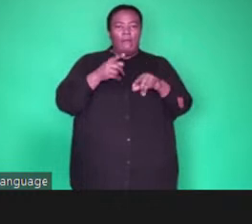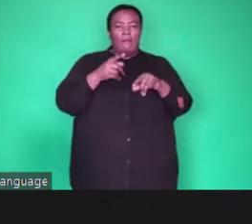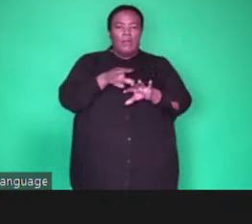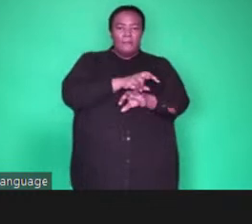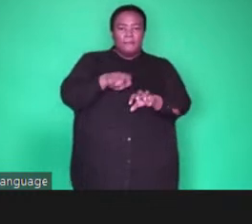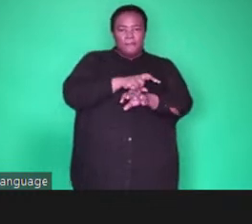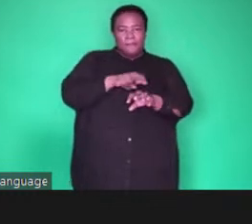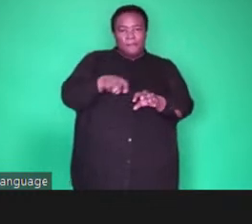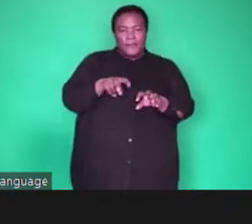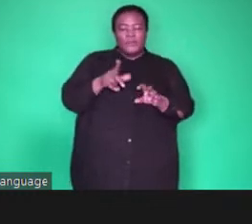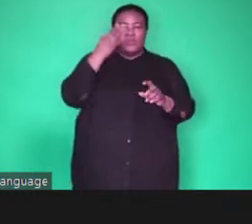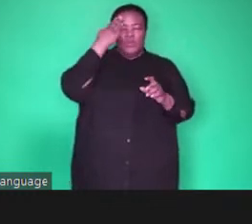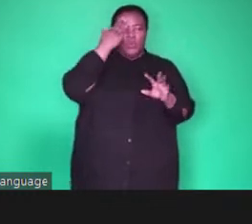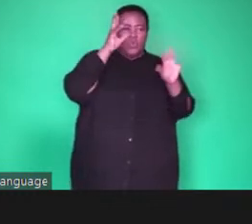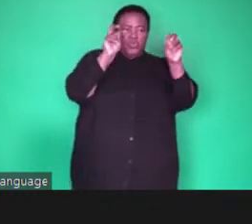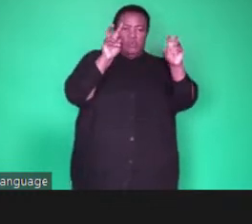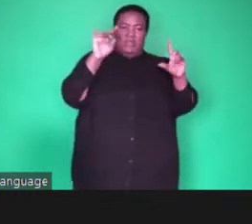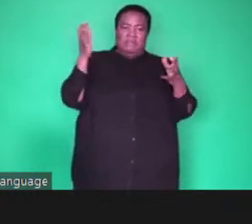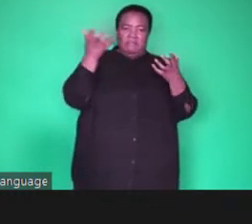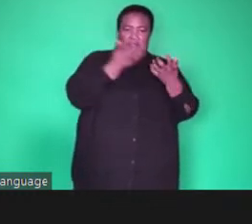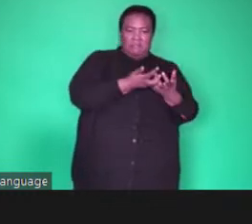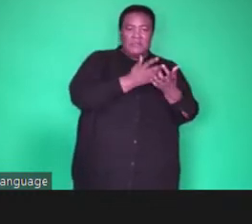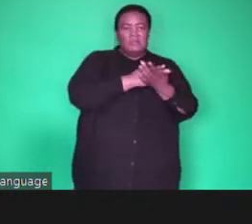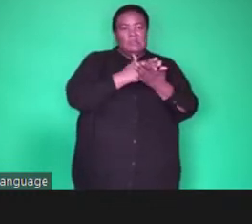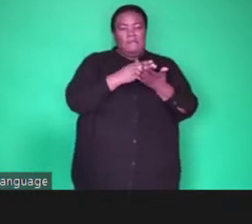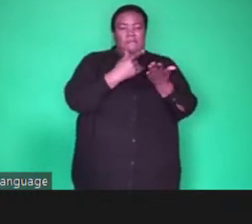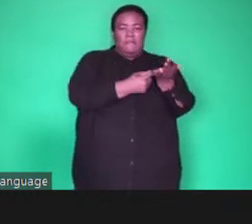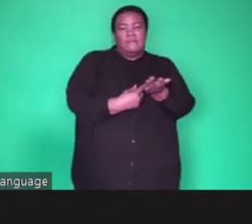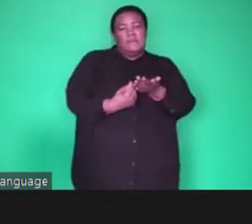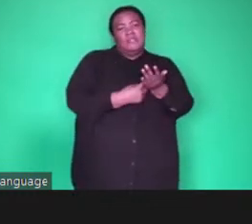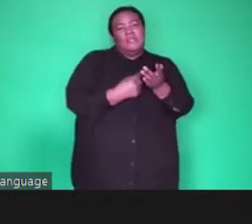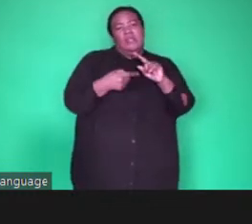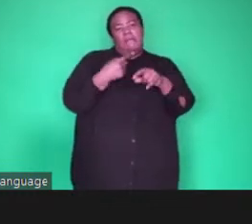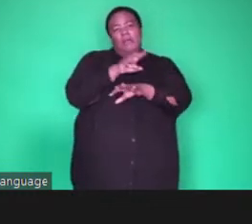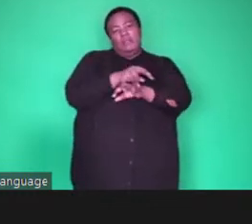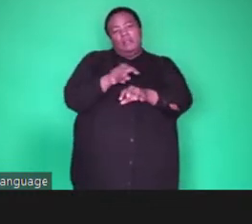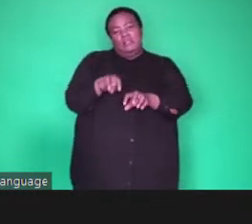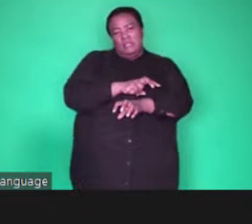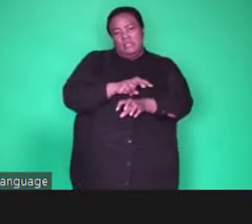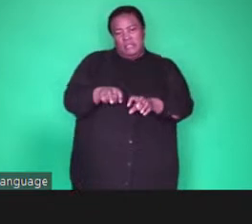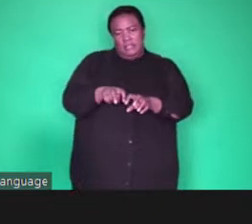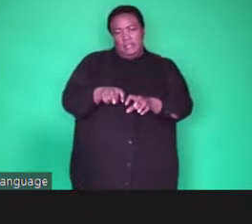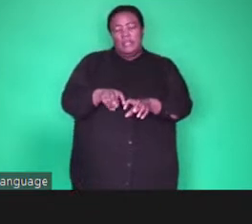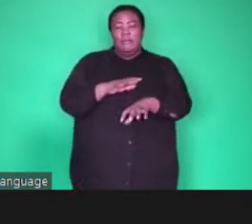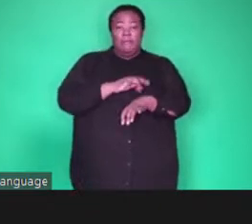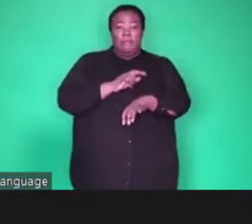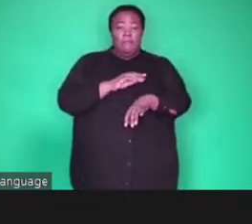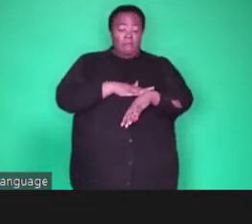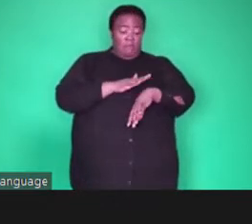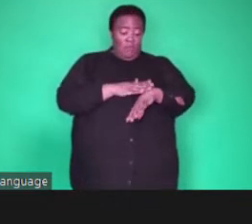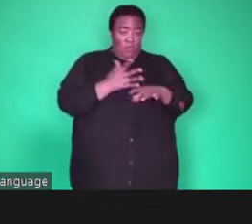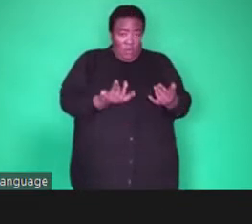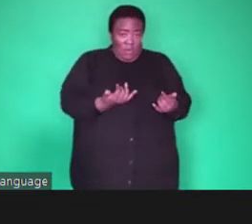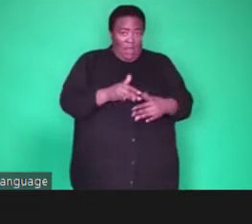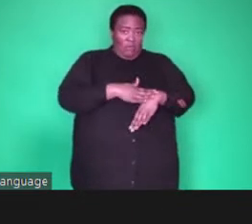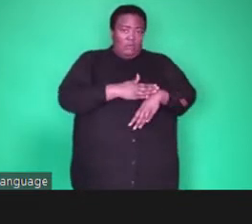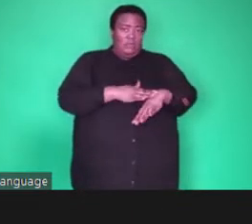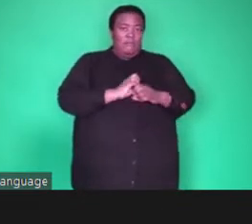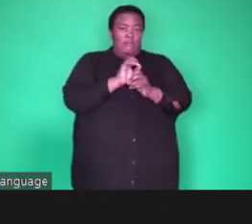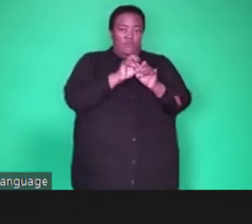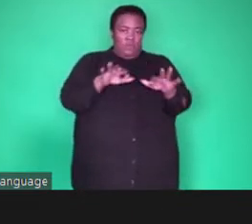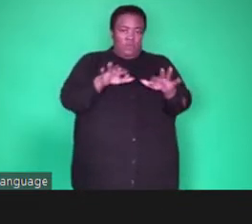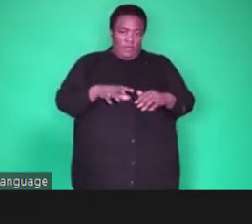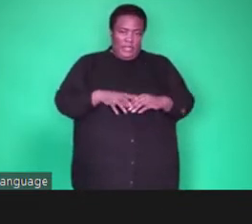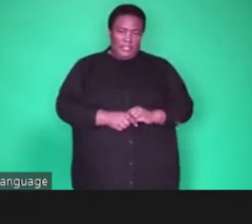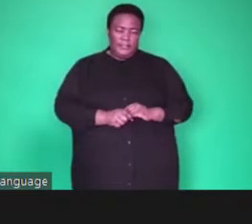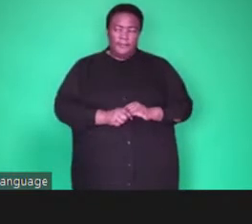topics are related to certain discussions around migration, particularly in light of COVID-19. And so this is